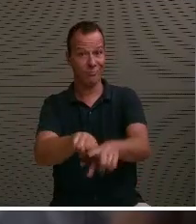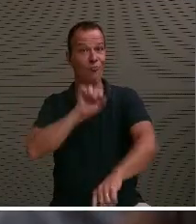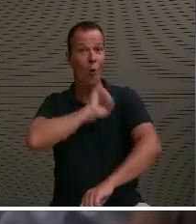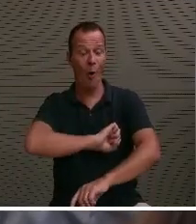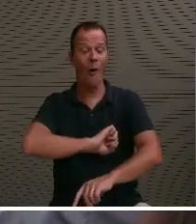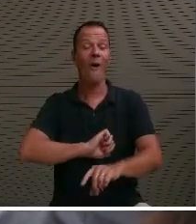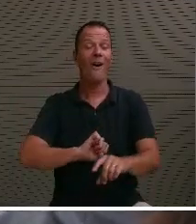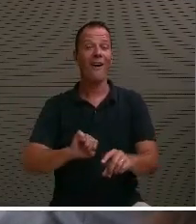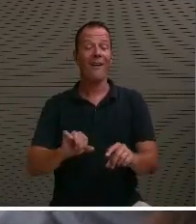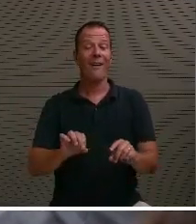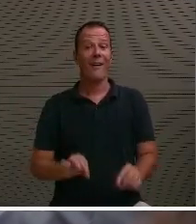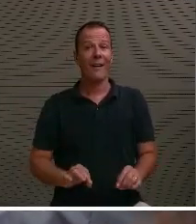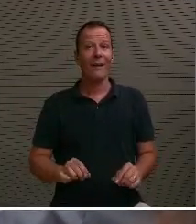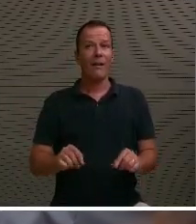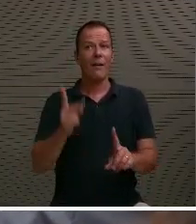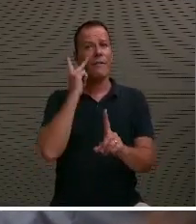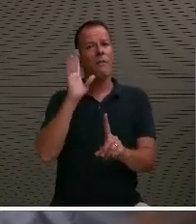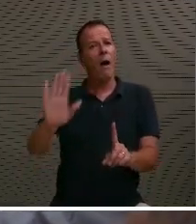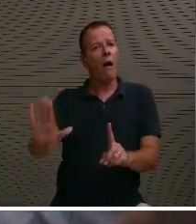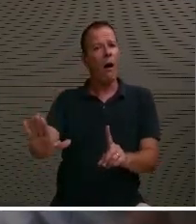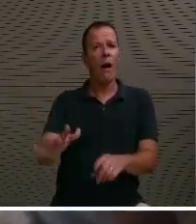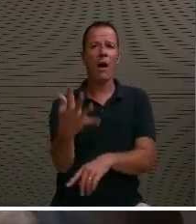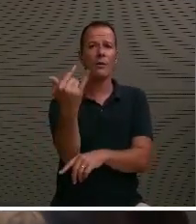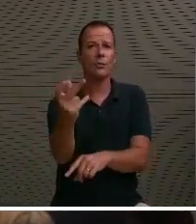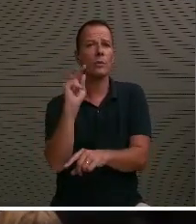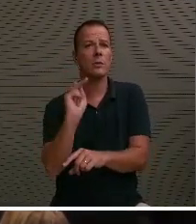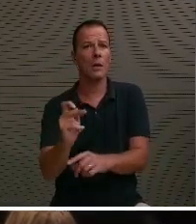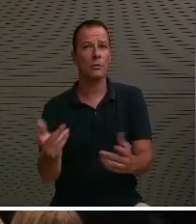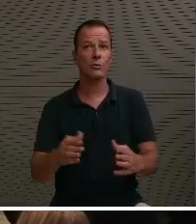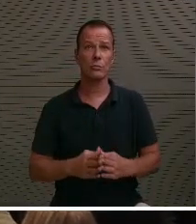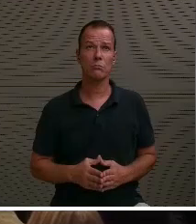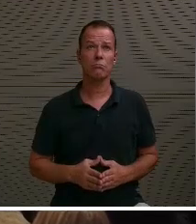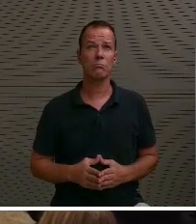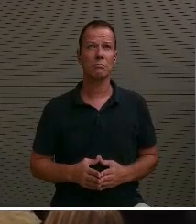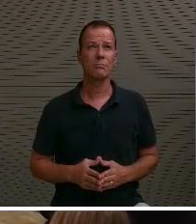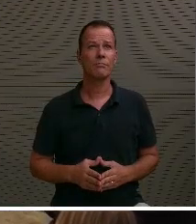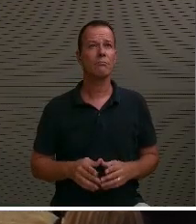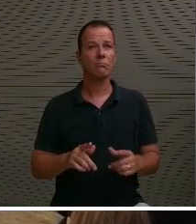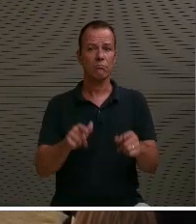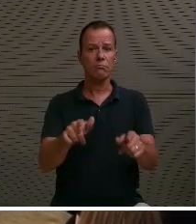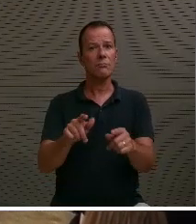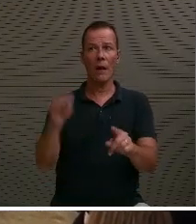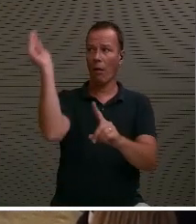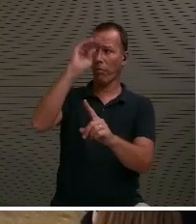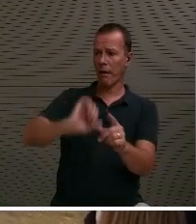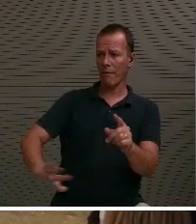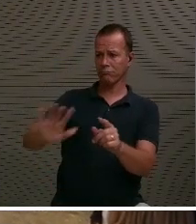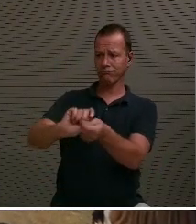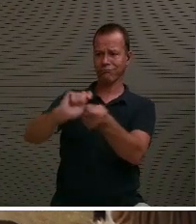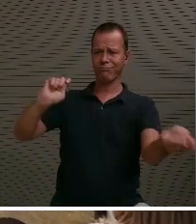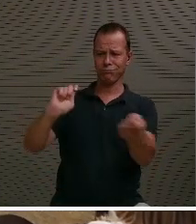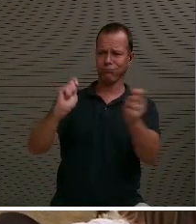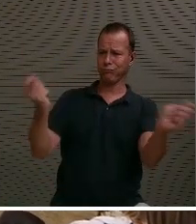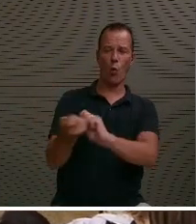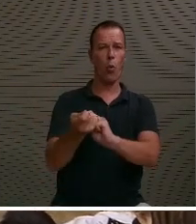and he's living there for 12 years, and he changed that village. It's incredible. In a way